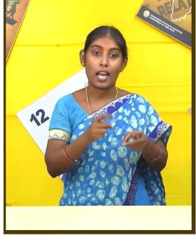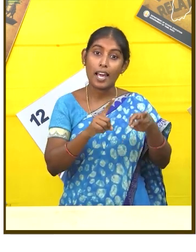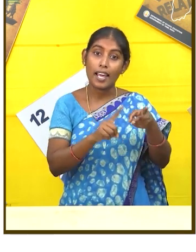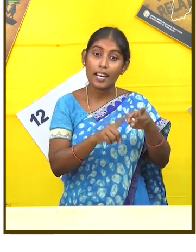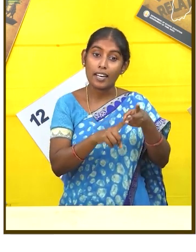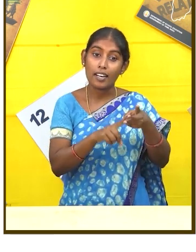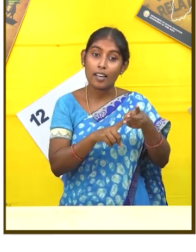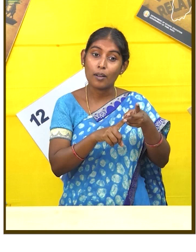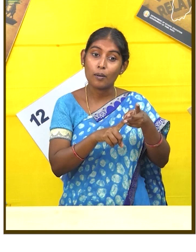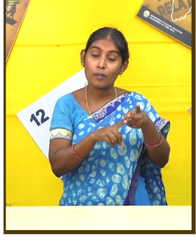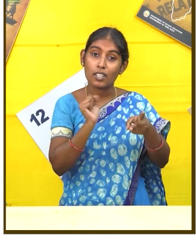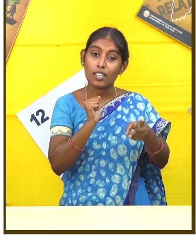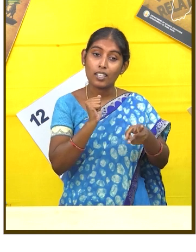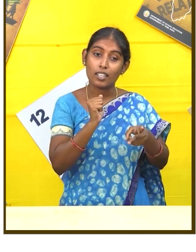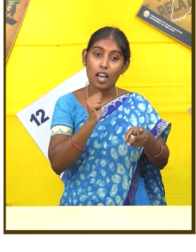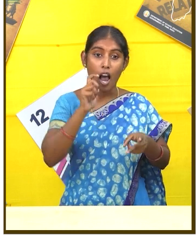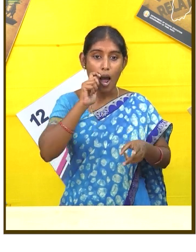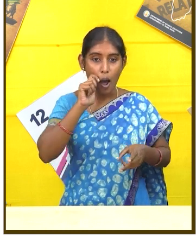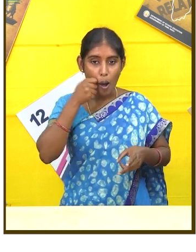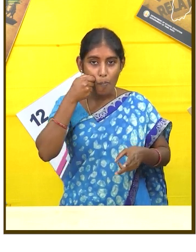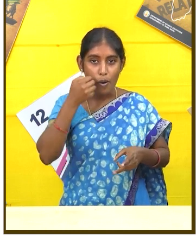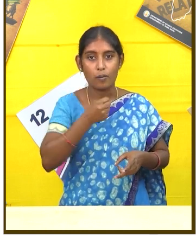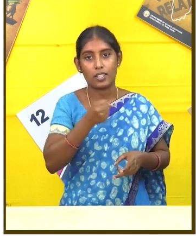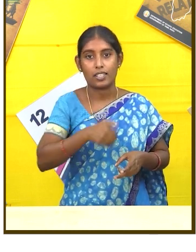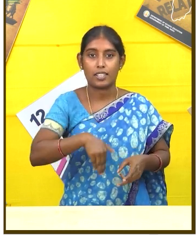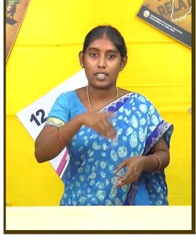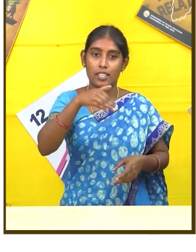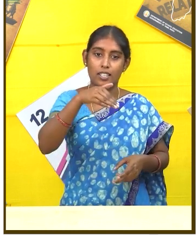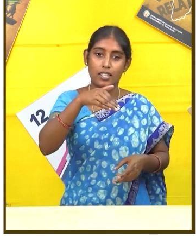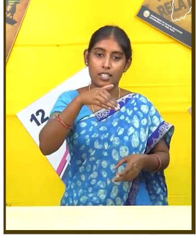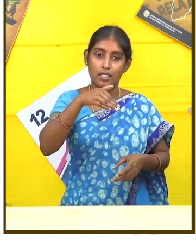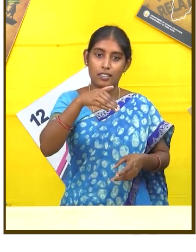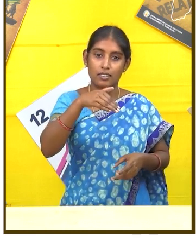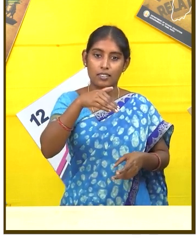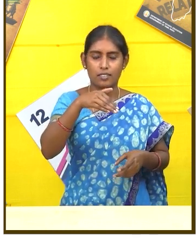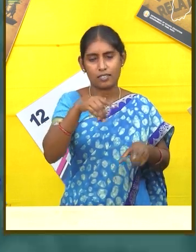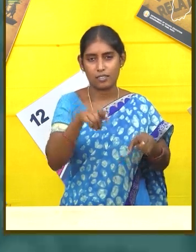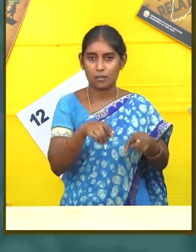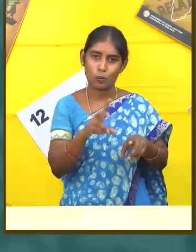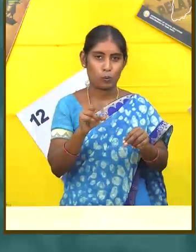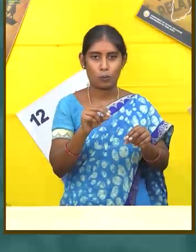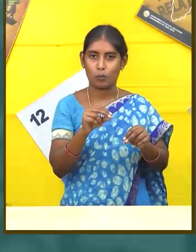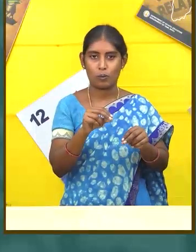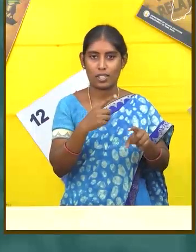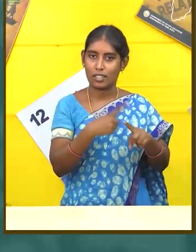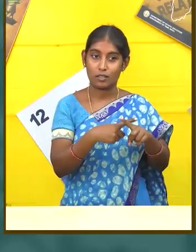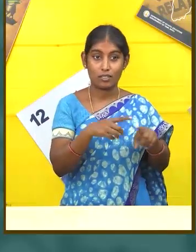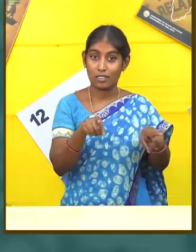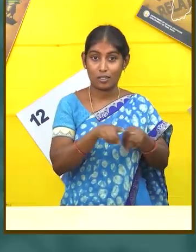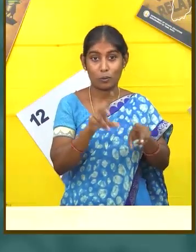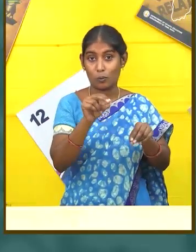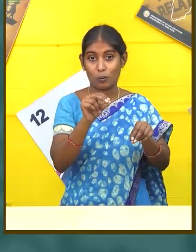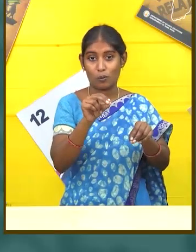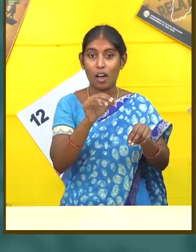Then, second information, after 6 years, father's age is the same x?